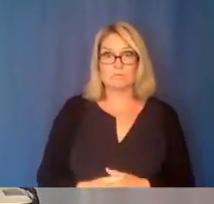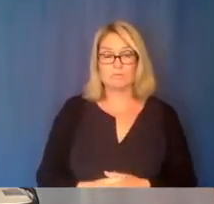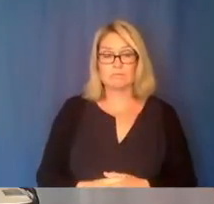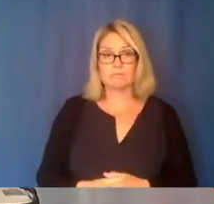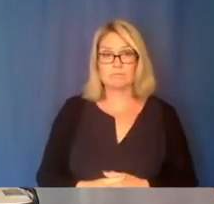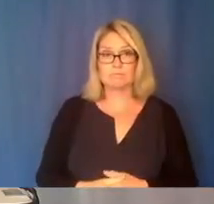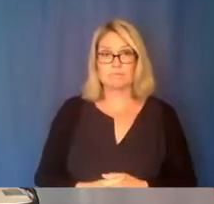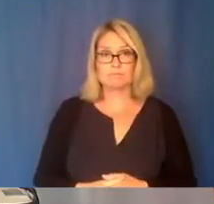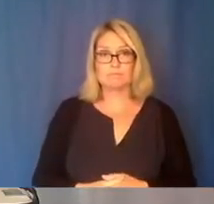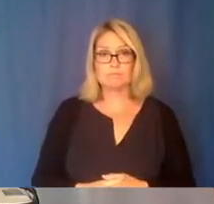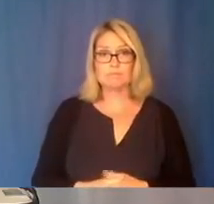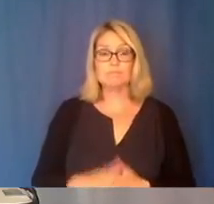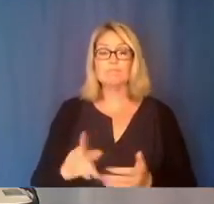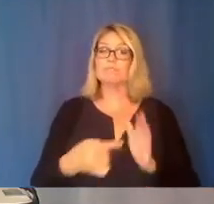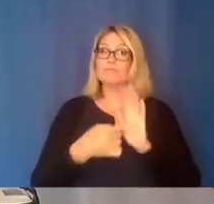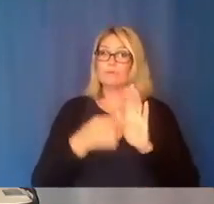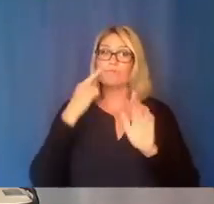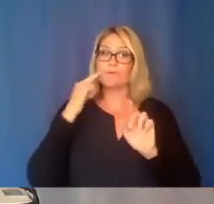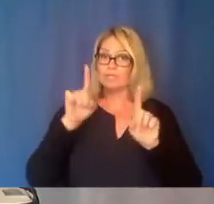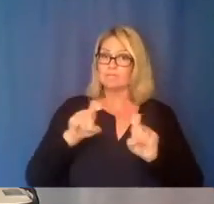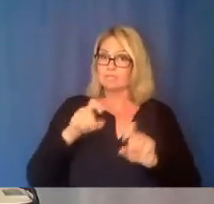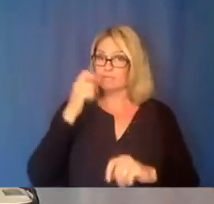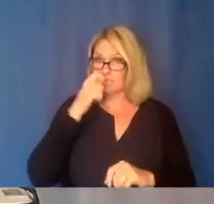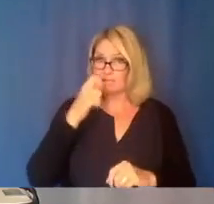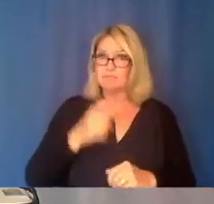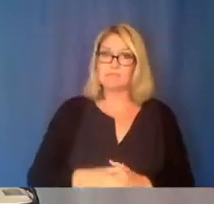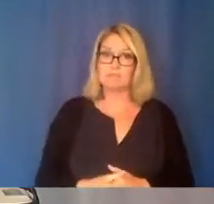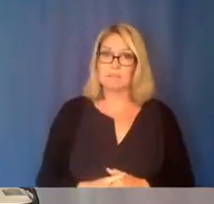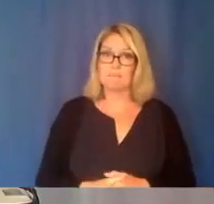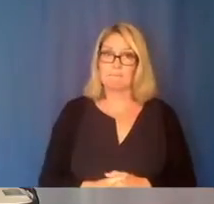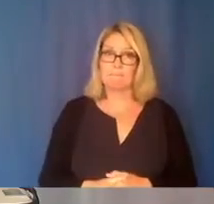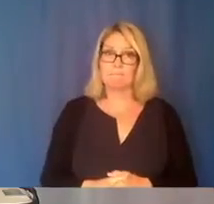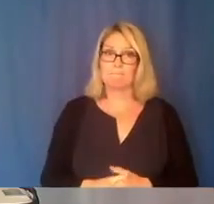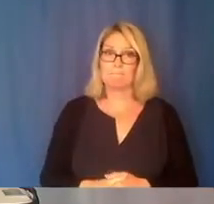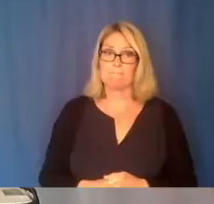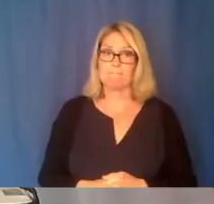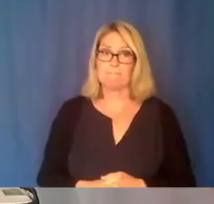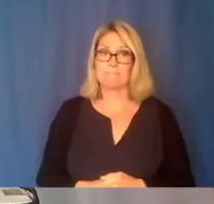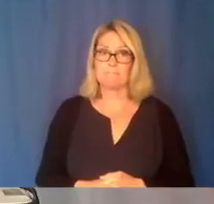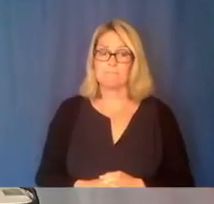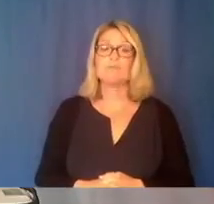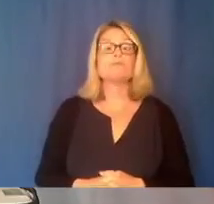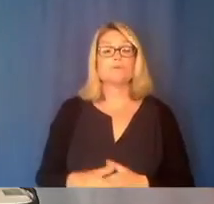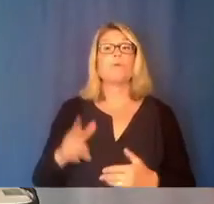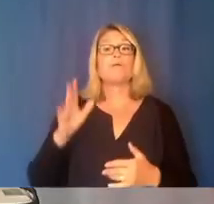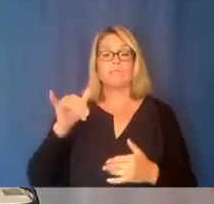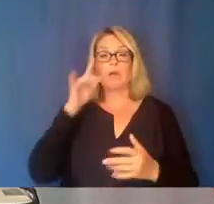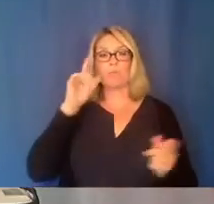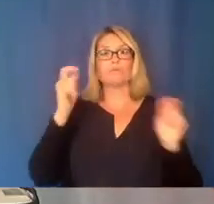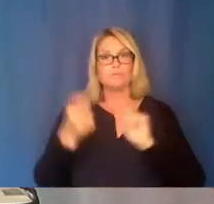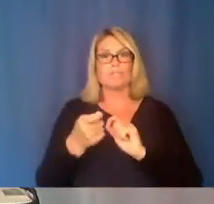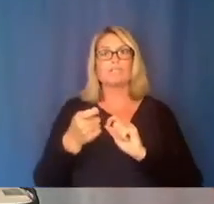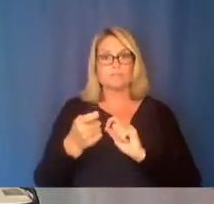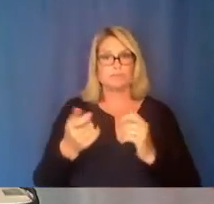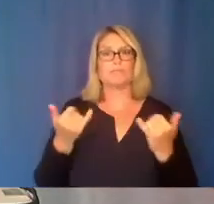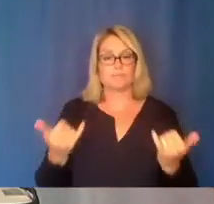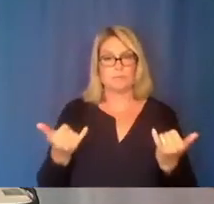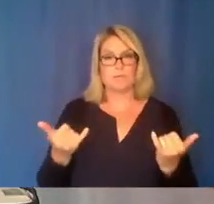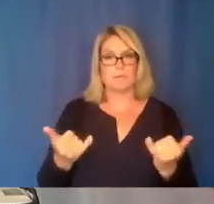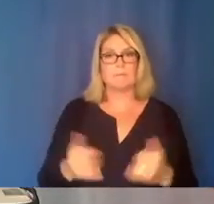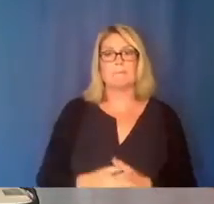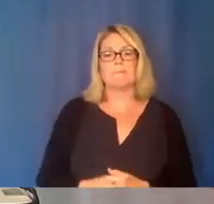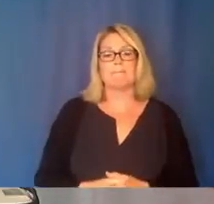of testing, and so that gives us the comfort to do this today. And from the beginning, this